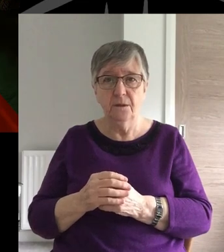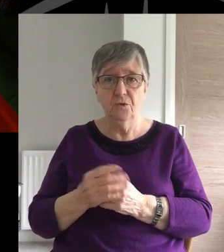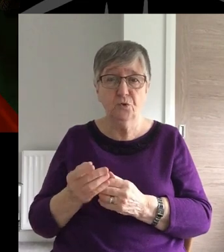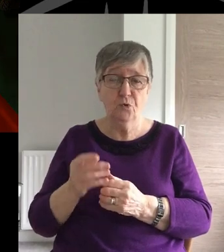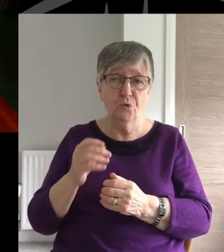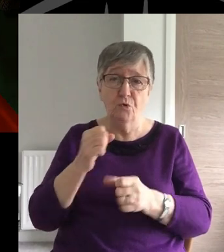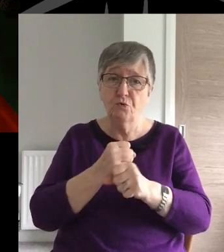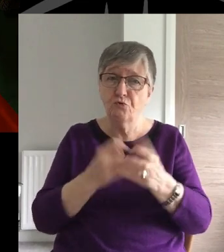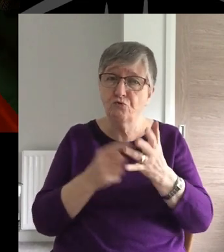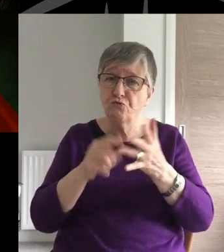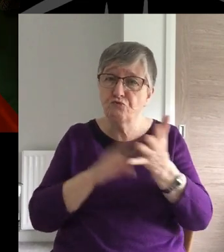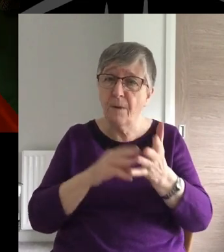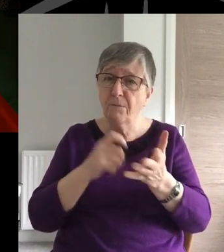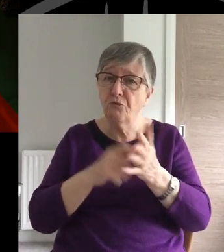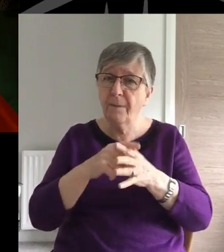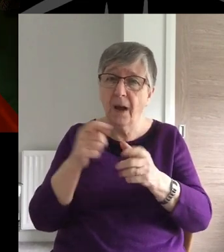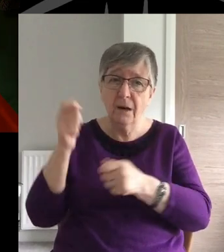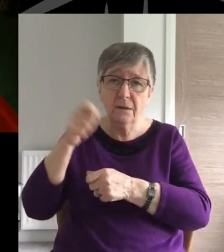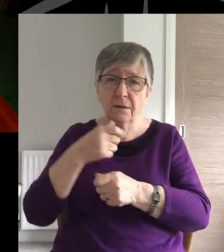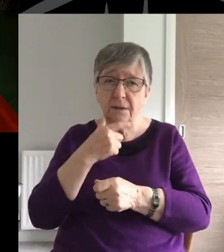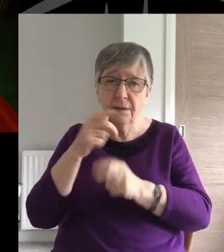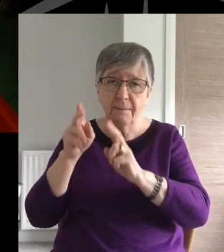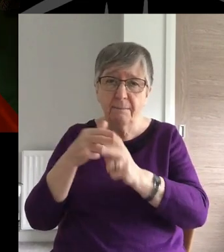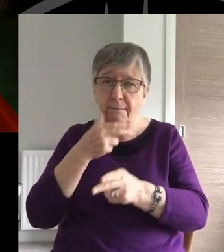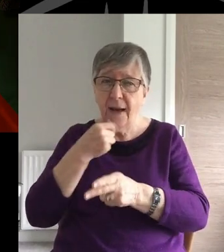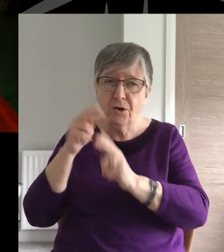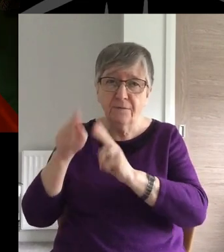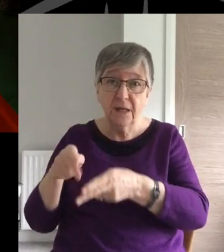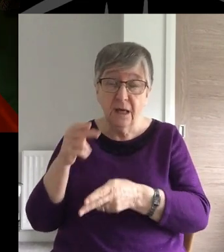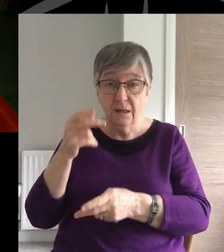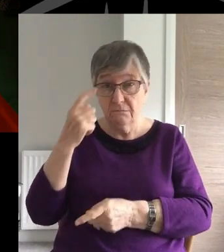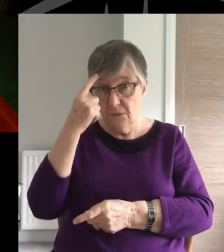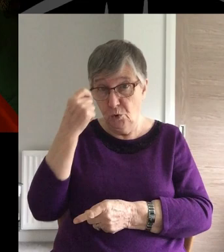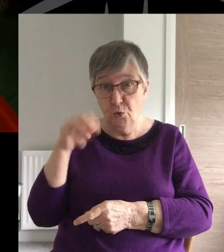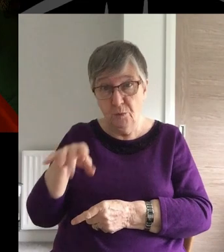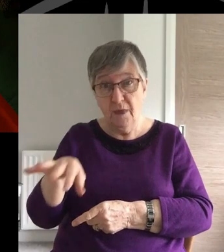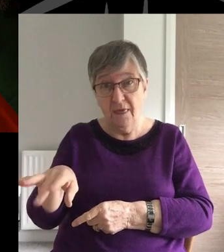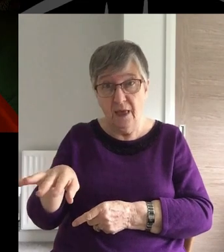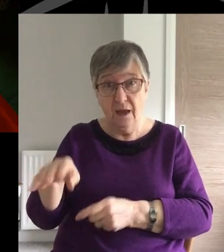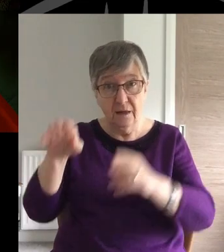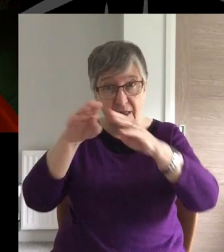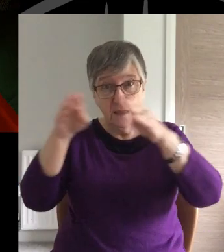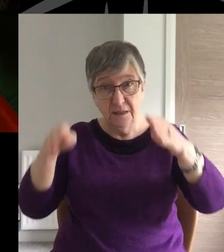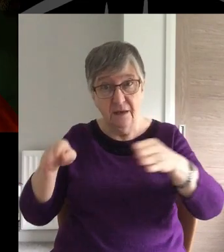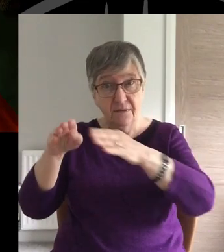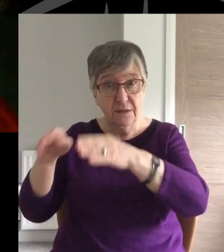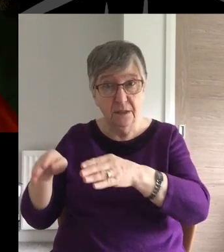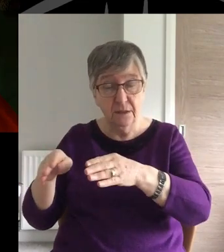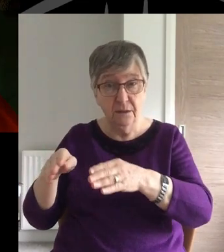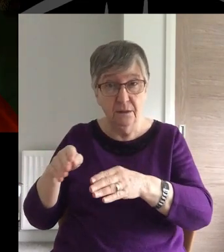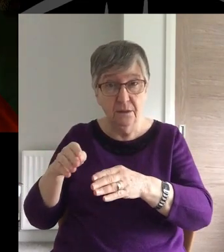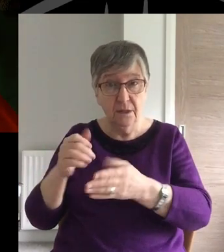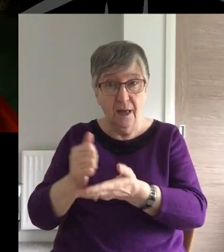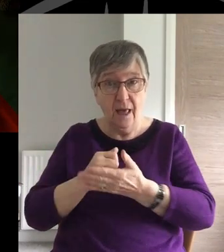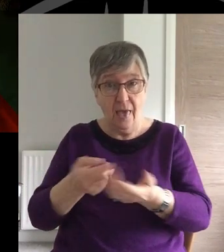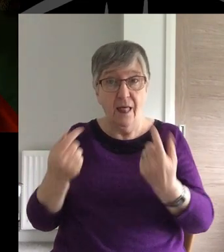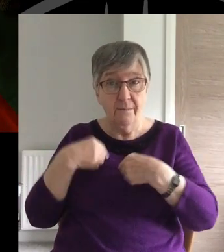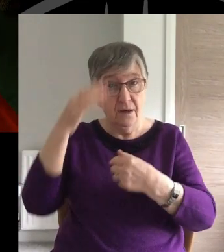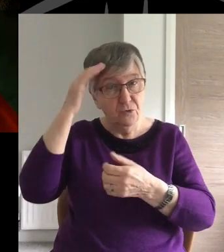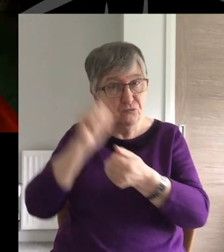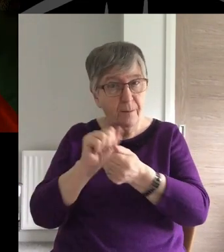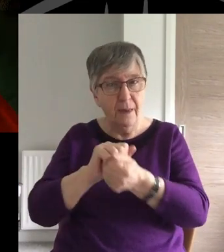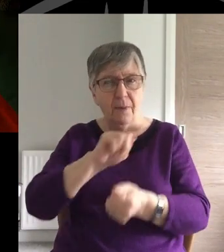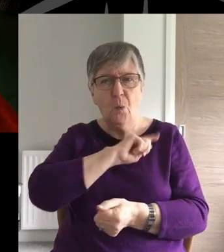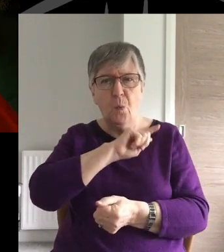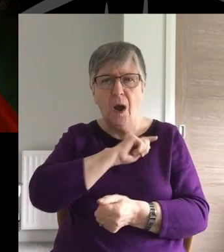So the Grim Reaper might well be here in the Nativity scene. He should be there as a reminder to us as